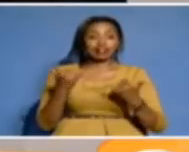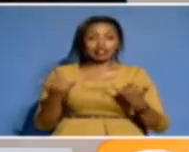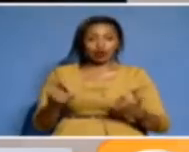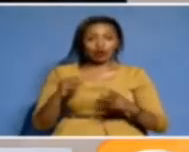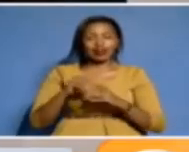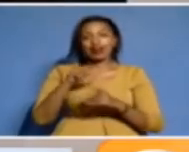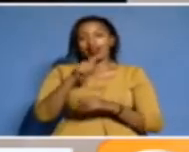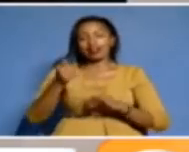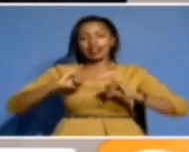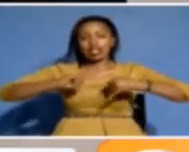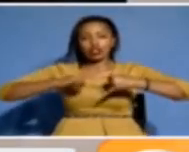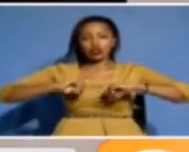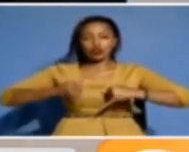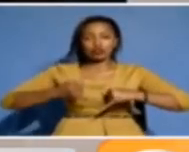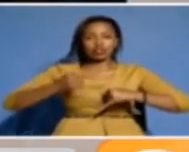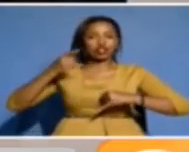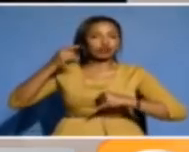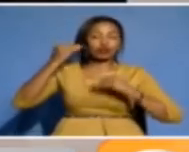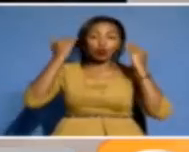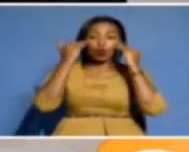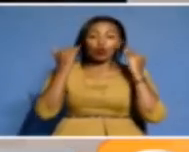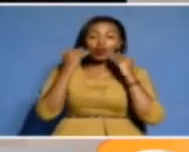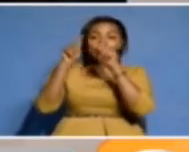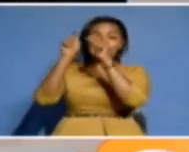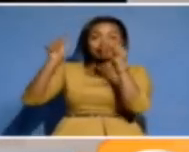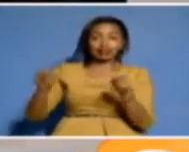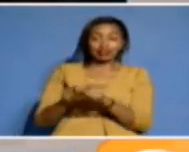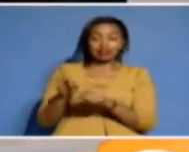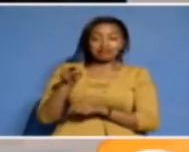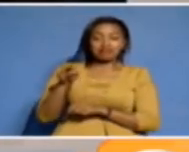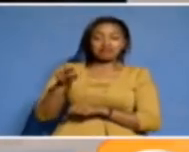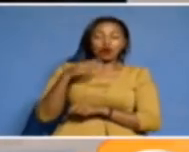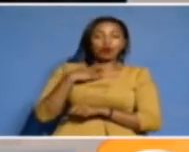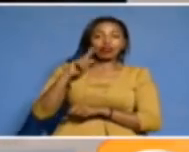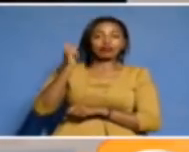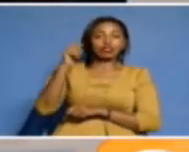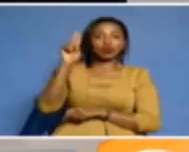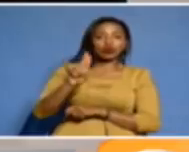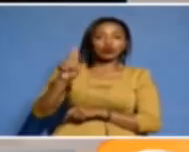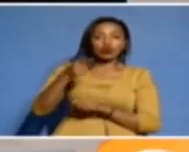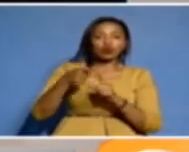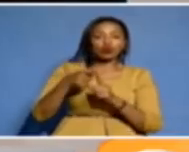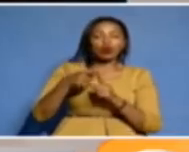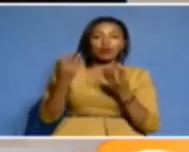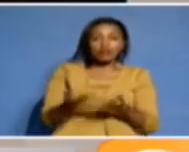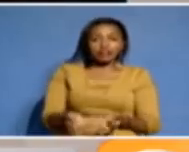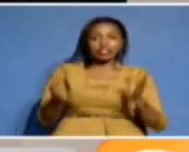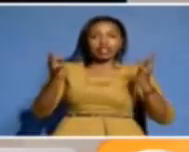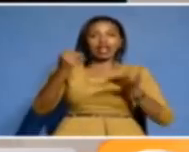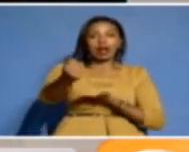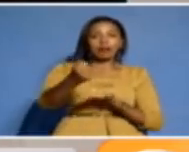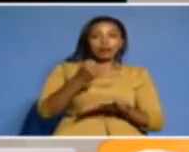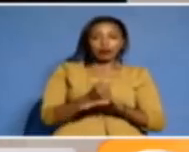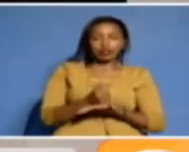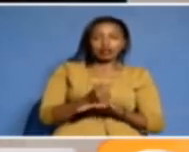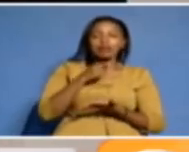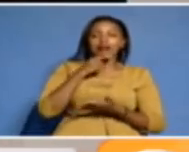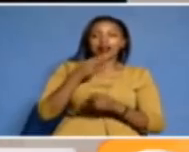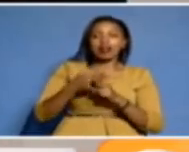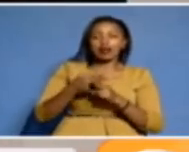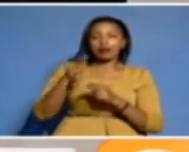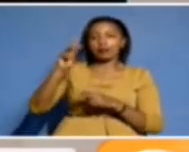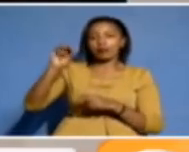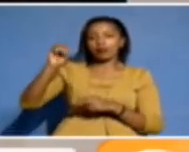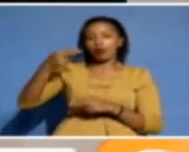The Judicial Service Commission now wants President Uhuru Kenyatta to officially appoint Court of Appeal Judge Mohamed Warsame